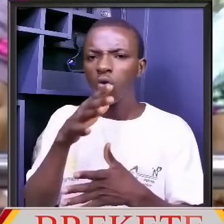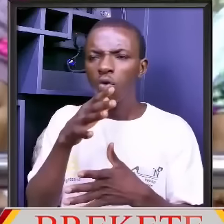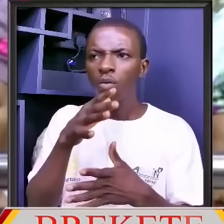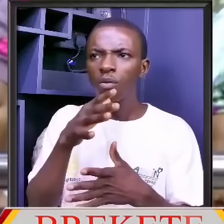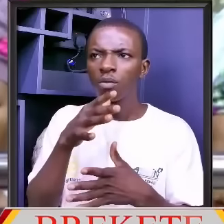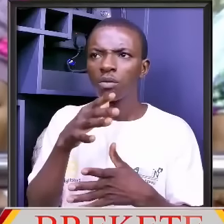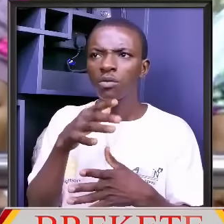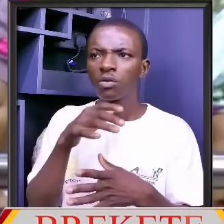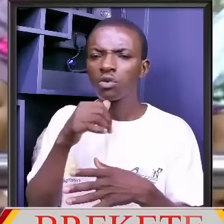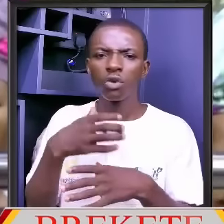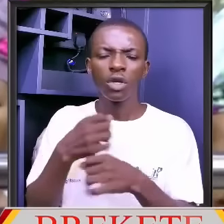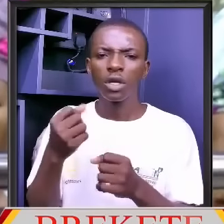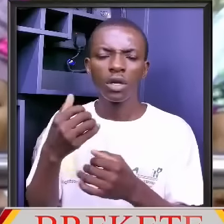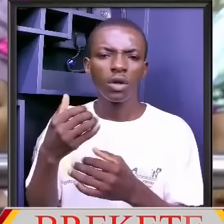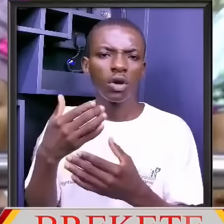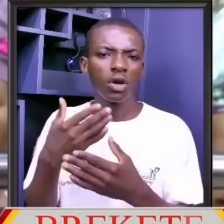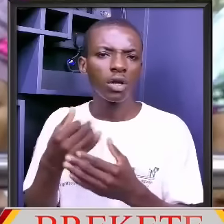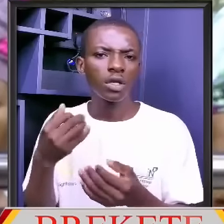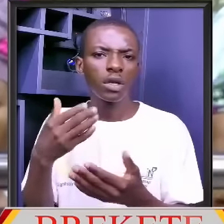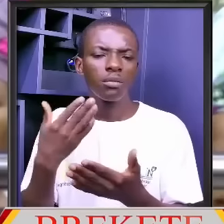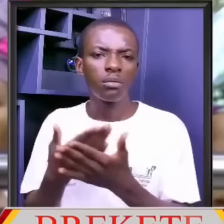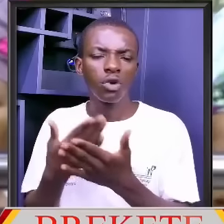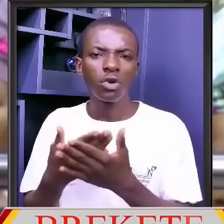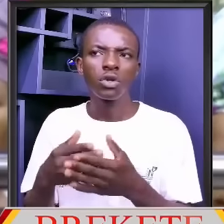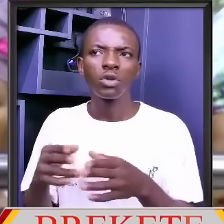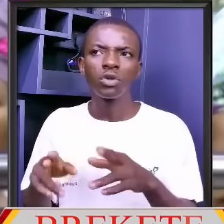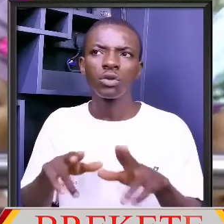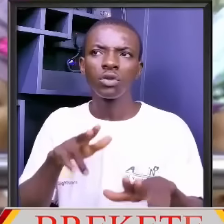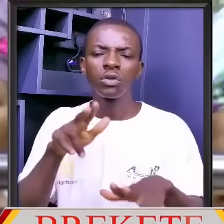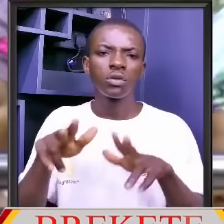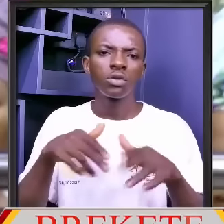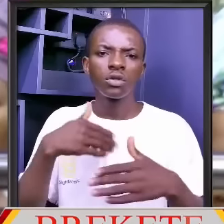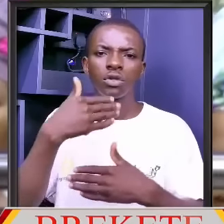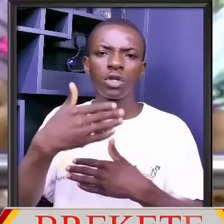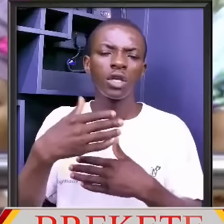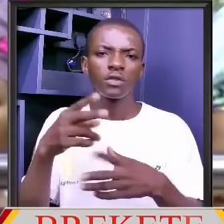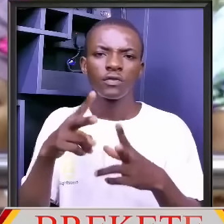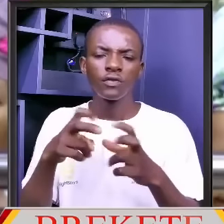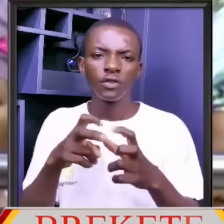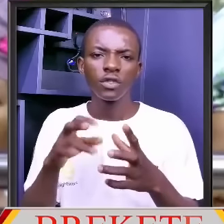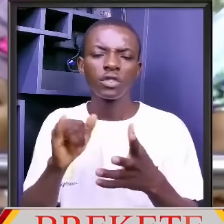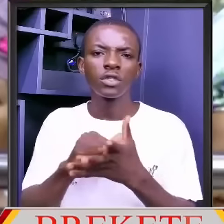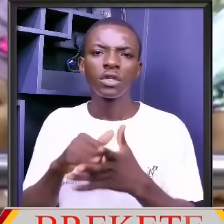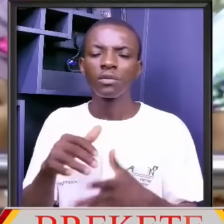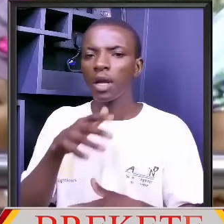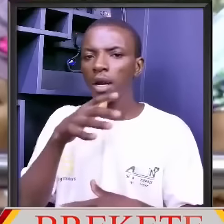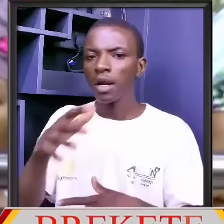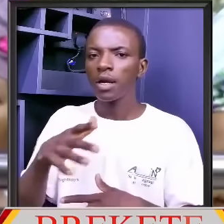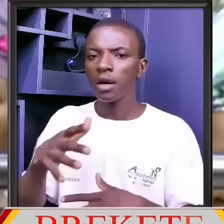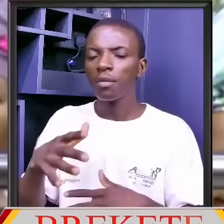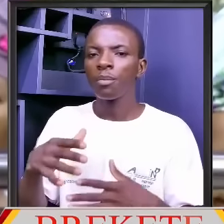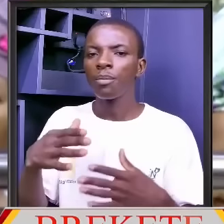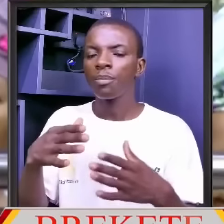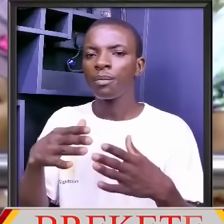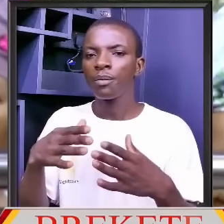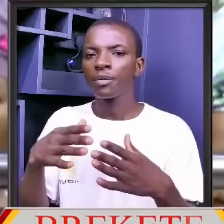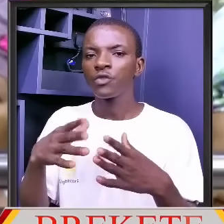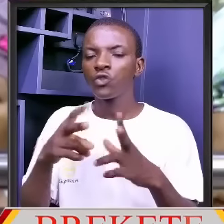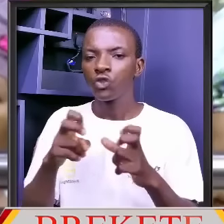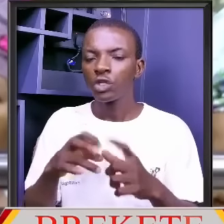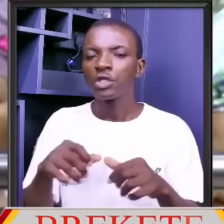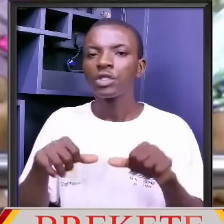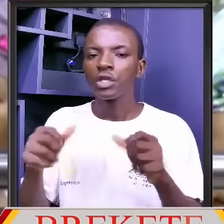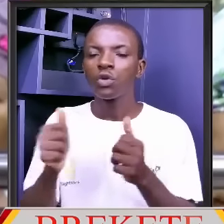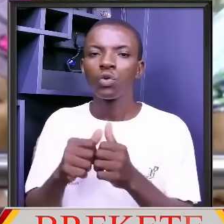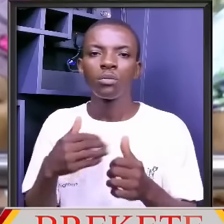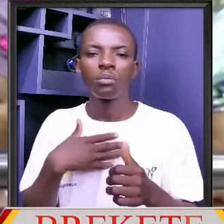I stay, I not collect her money. I can't use leg waka go the next village where be my grandmama village. I can't go